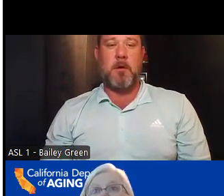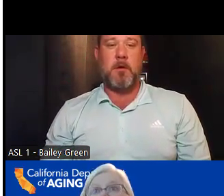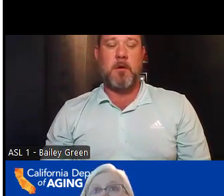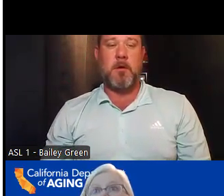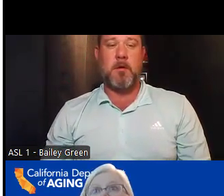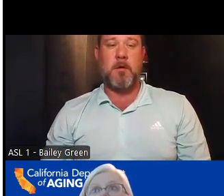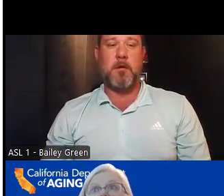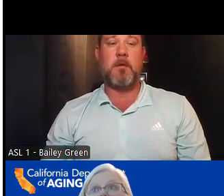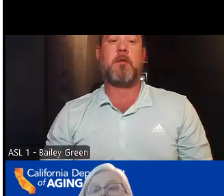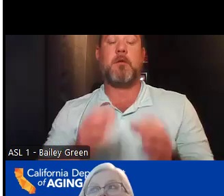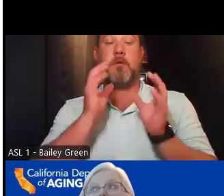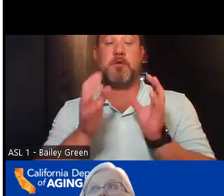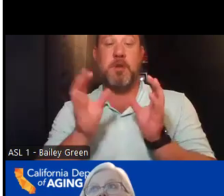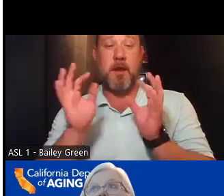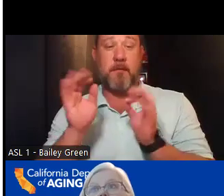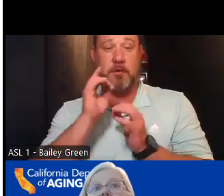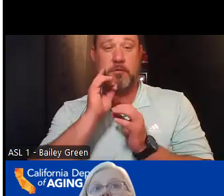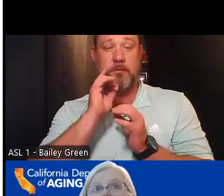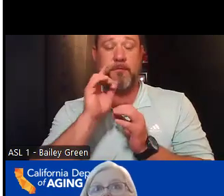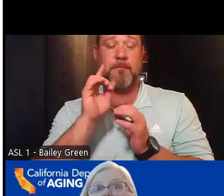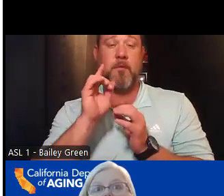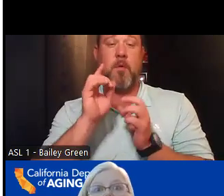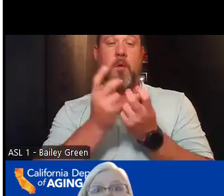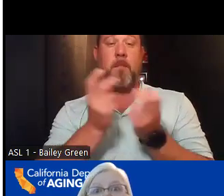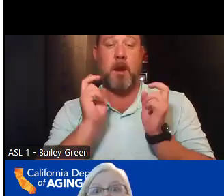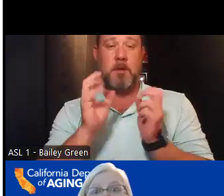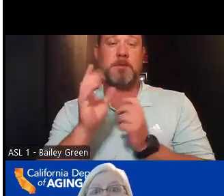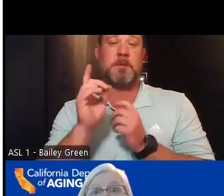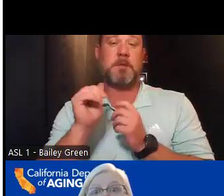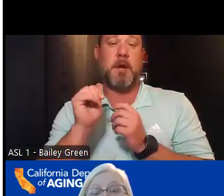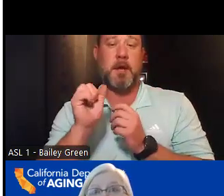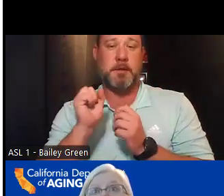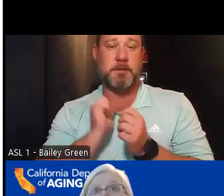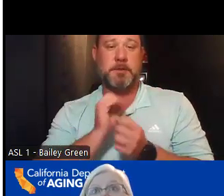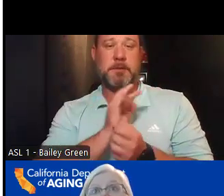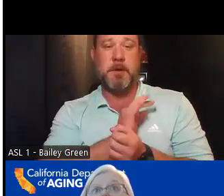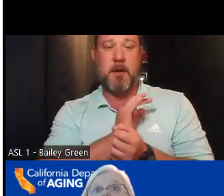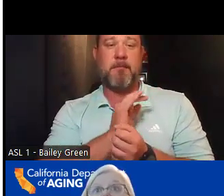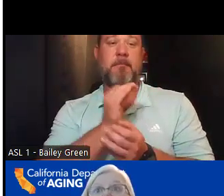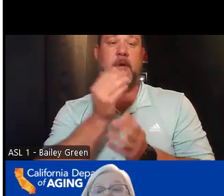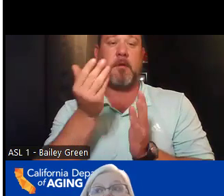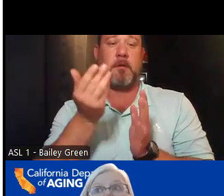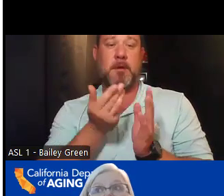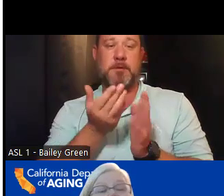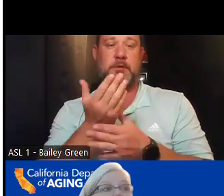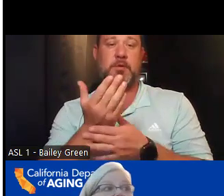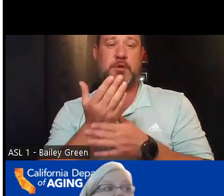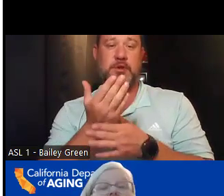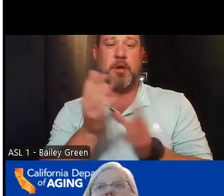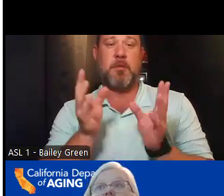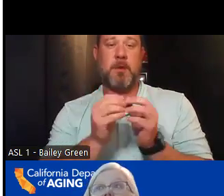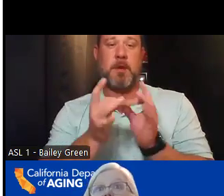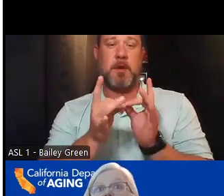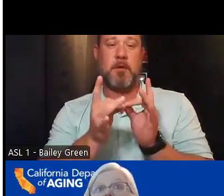The chat function is enabled for panelists, CDA staff, and our guests to share out